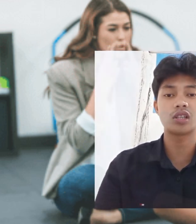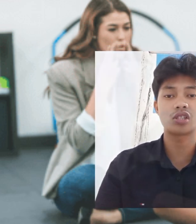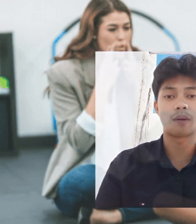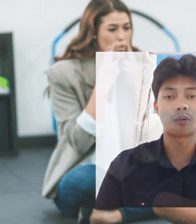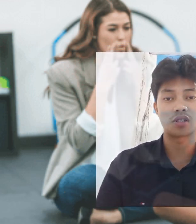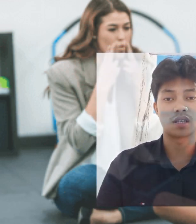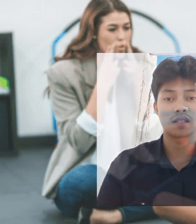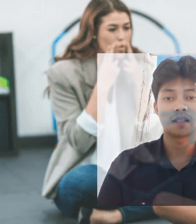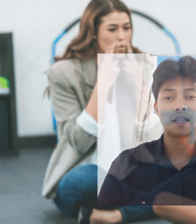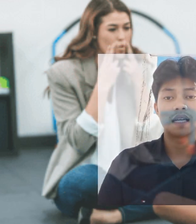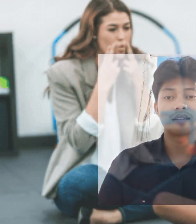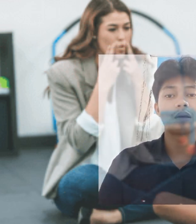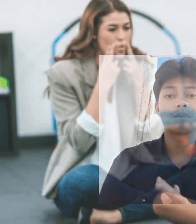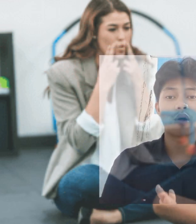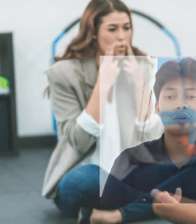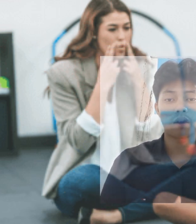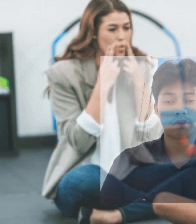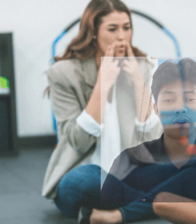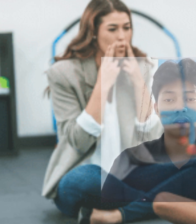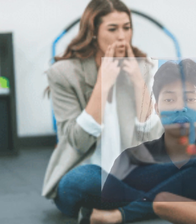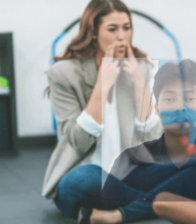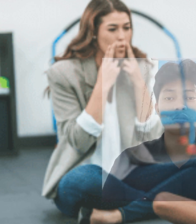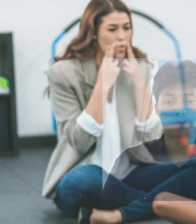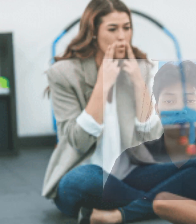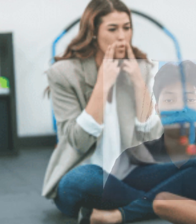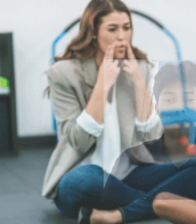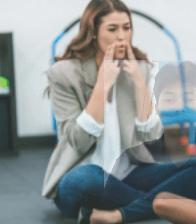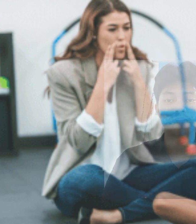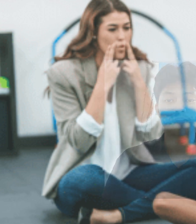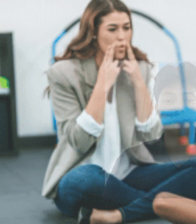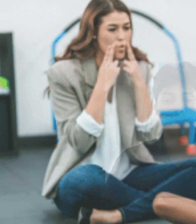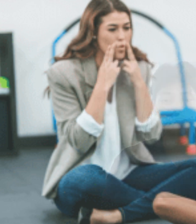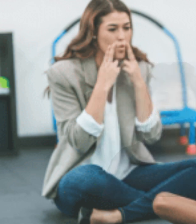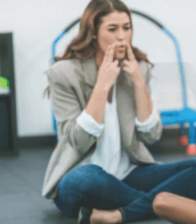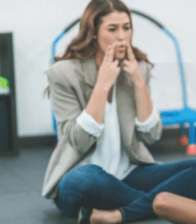embrace inclusive teaching approaches that empower everyone to thrive.